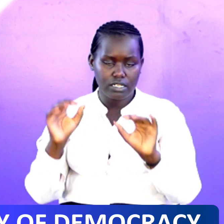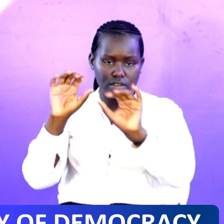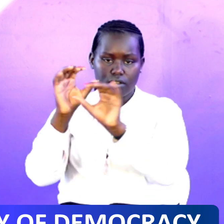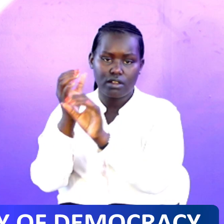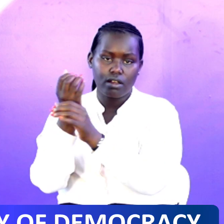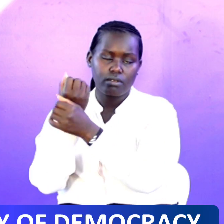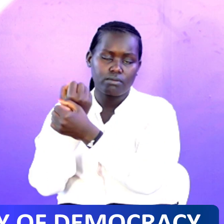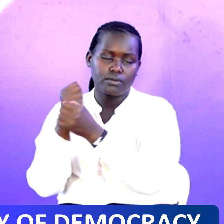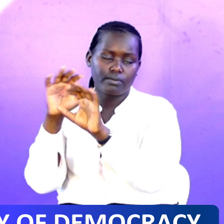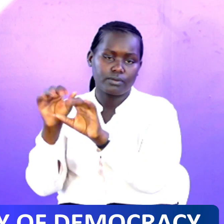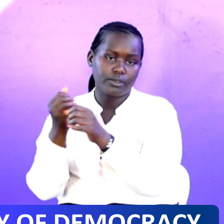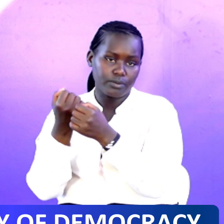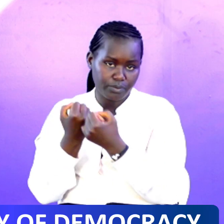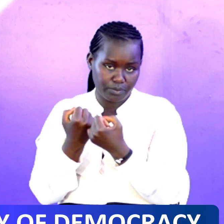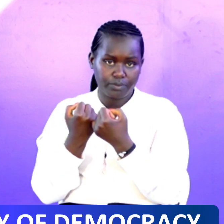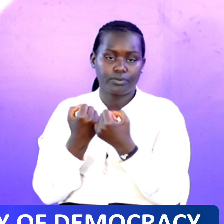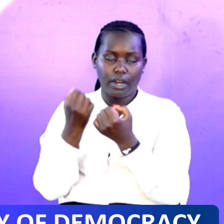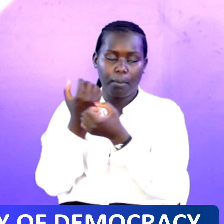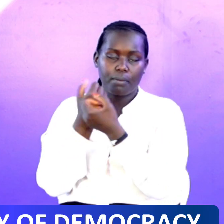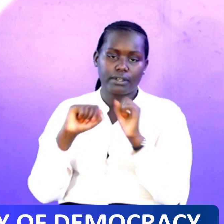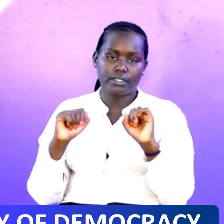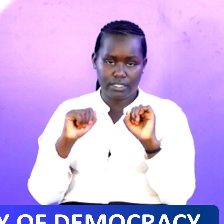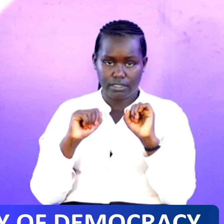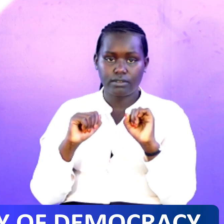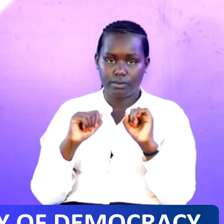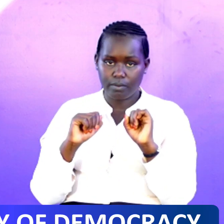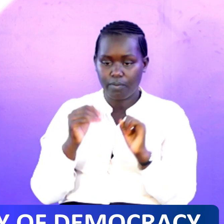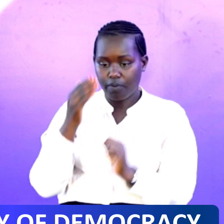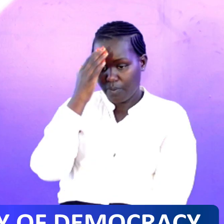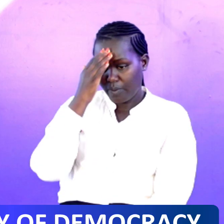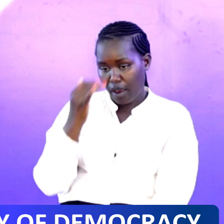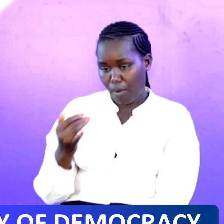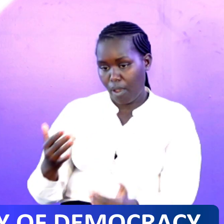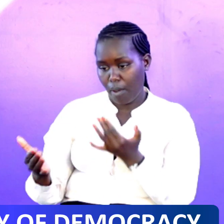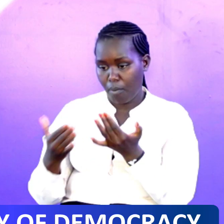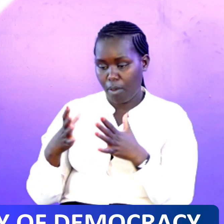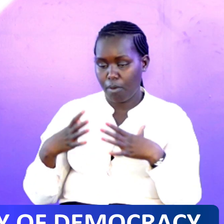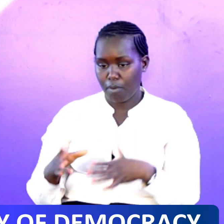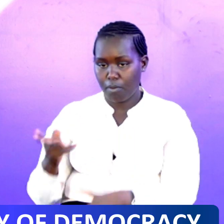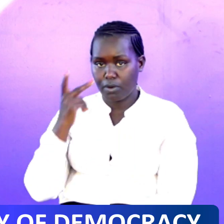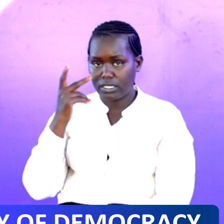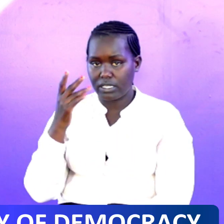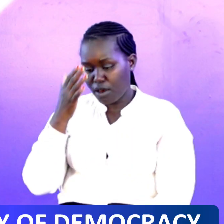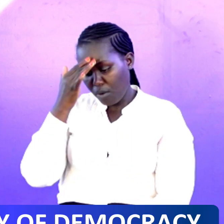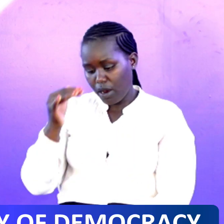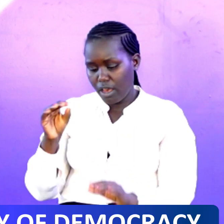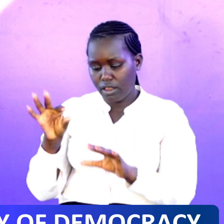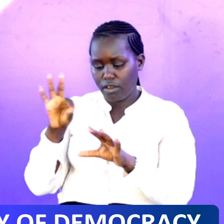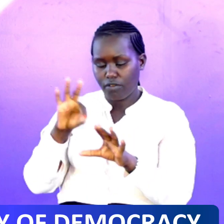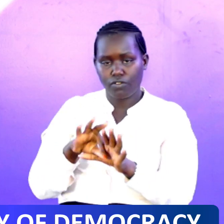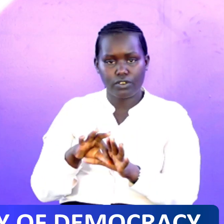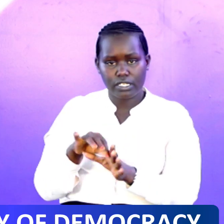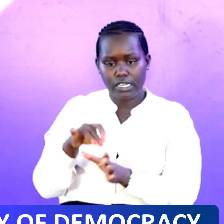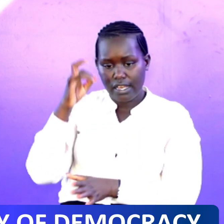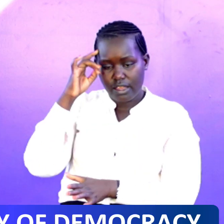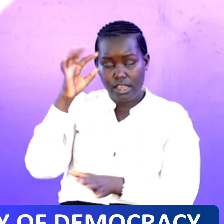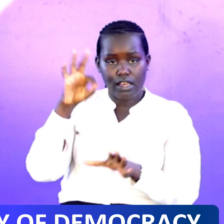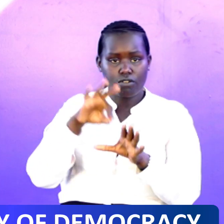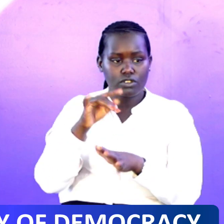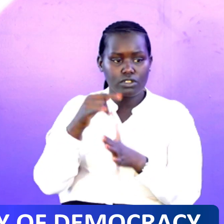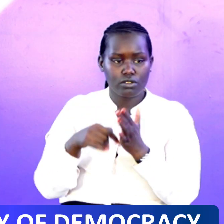voter turnout in 2022 was very low, isn't it? Why? Maybe people don't see why they are going to vote, isn't it? They think voting is that